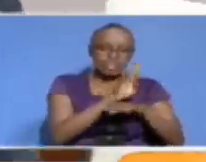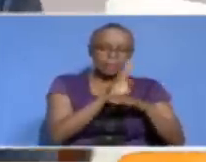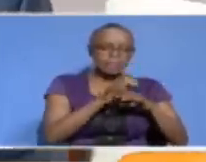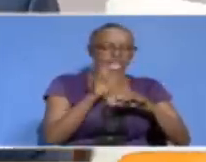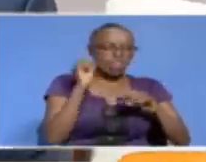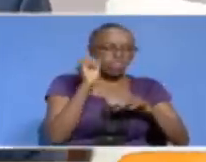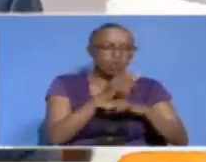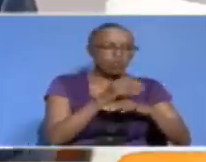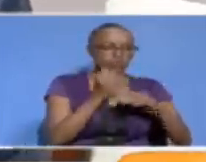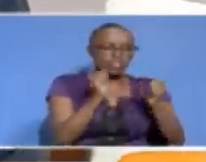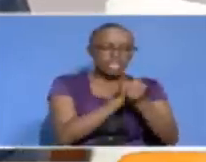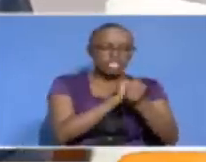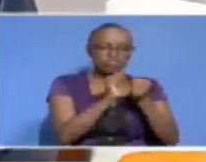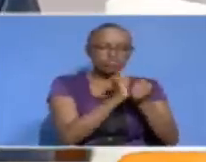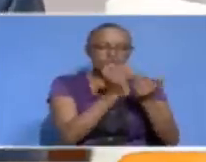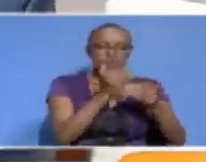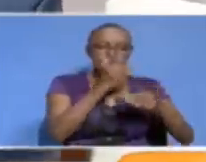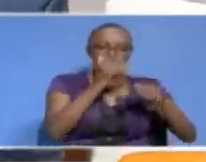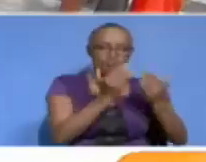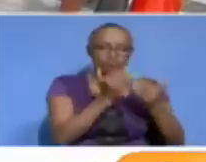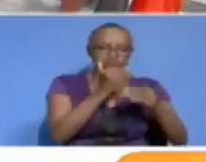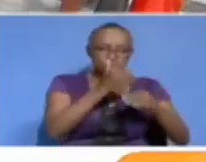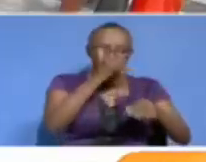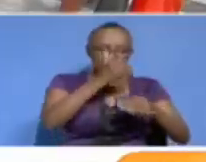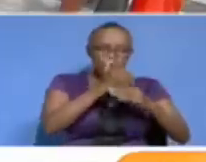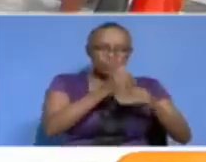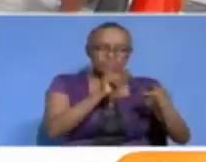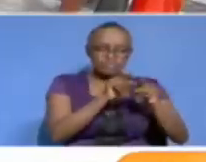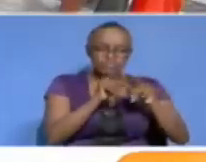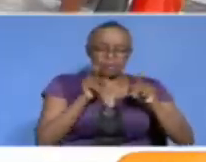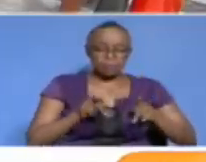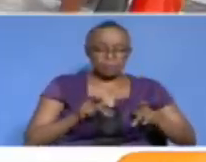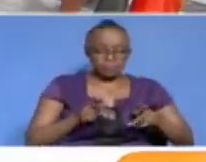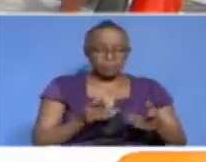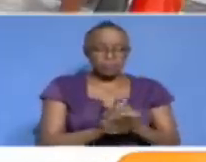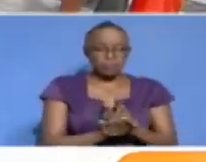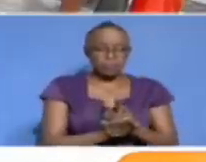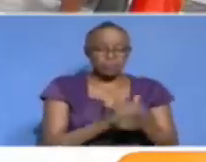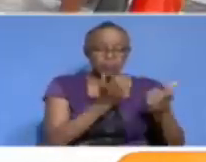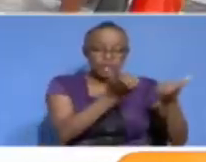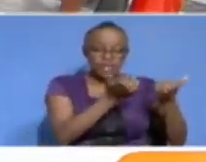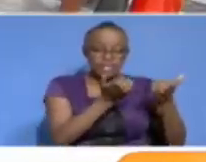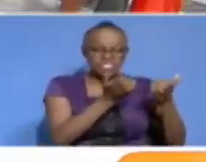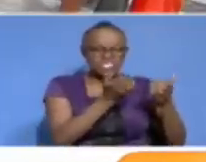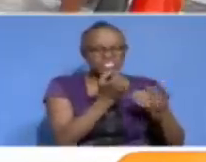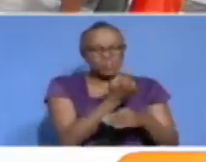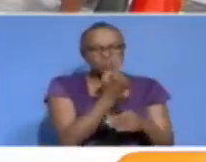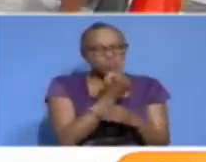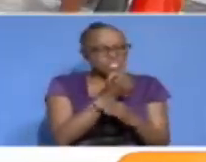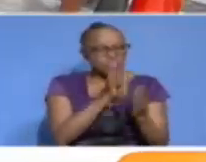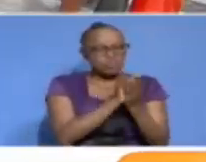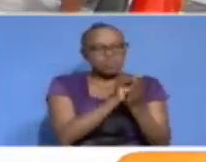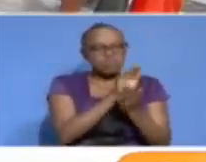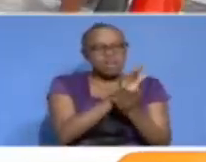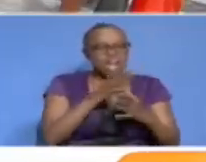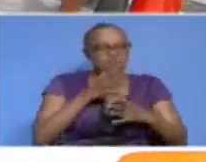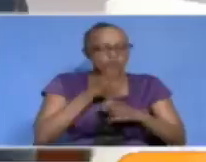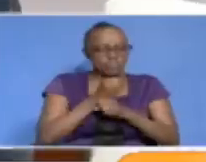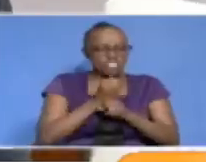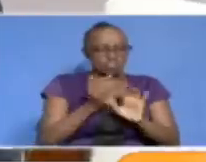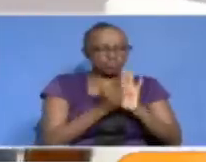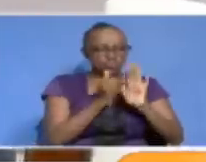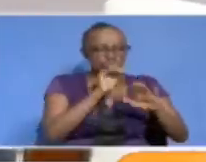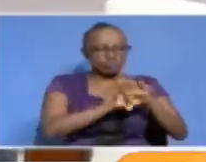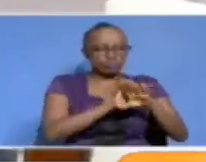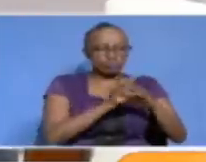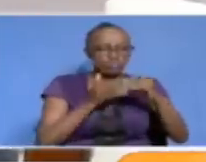the governor of Nairobi, that is a fact. So these same people, we need to just maintain their confidence by showing them good